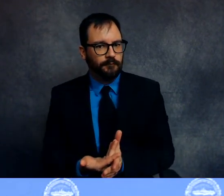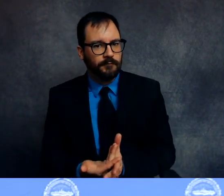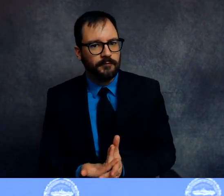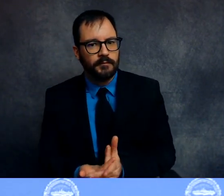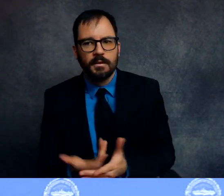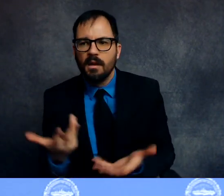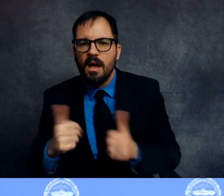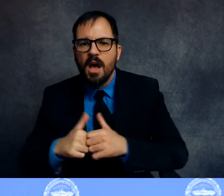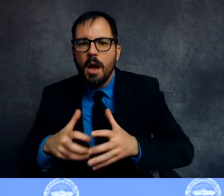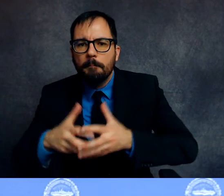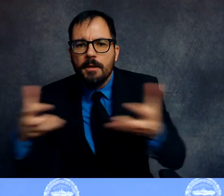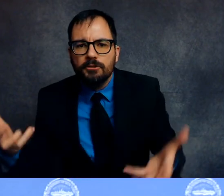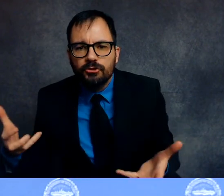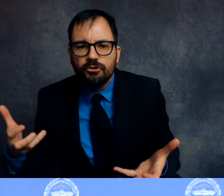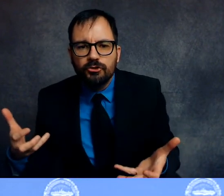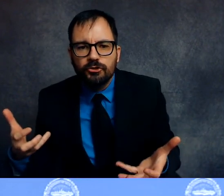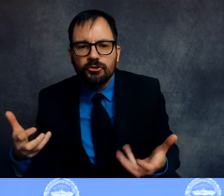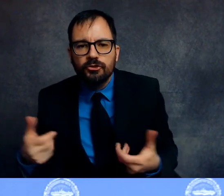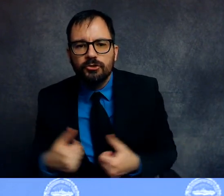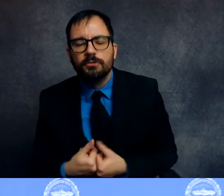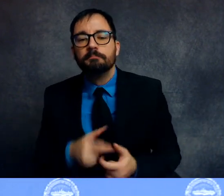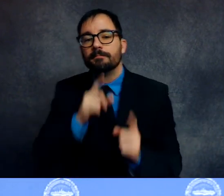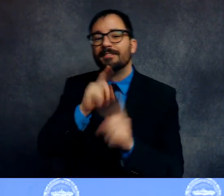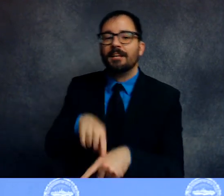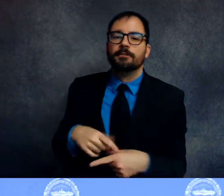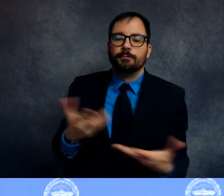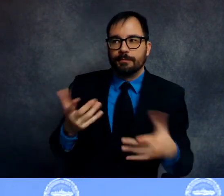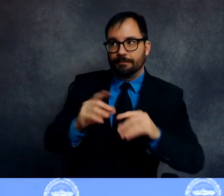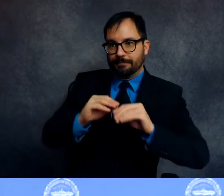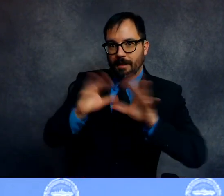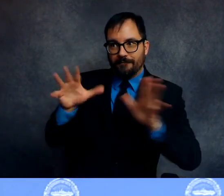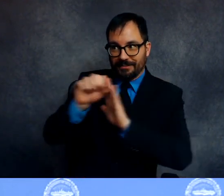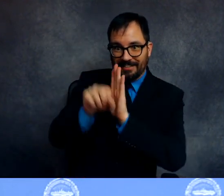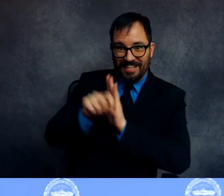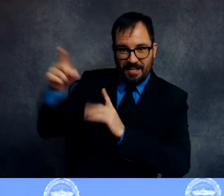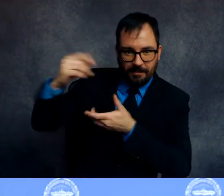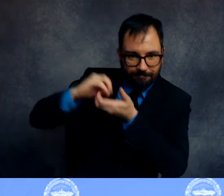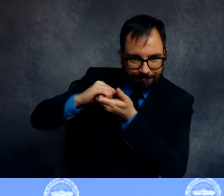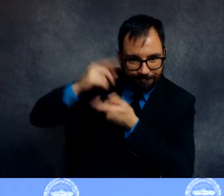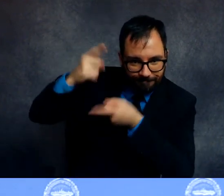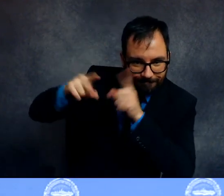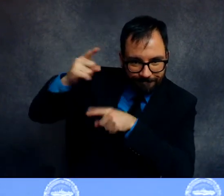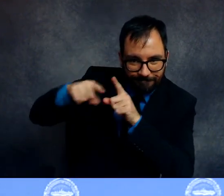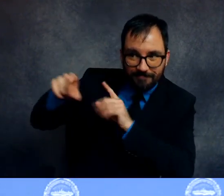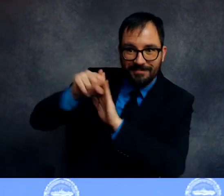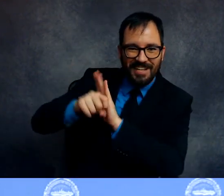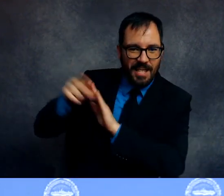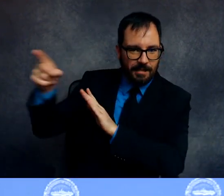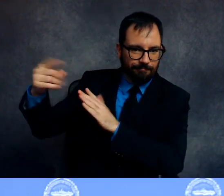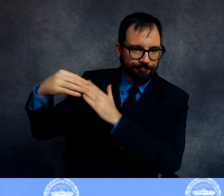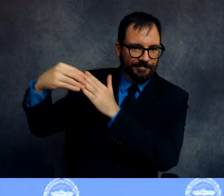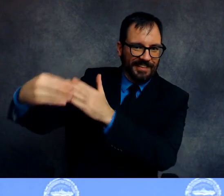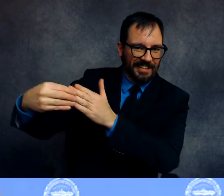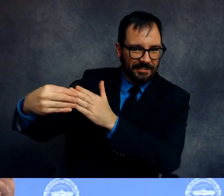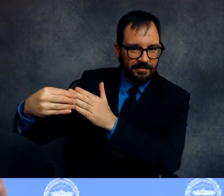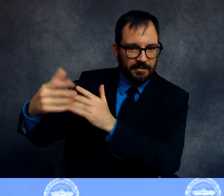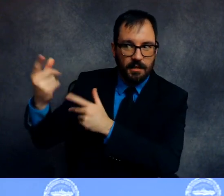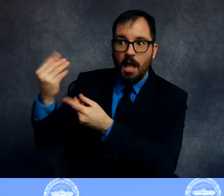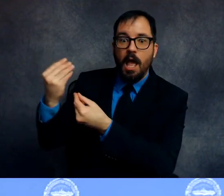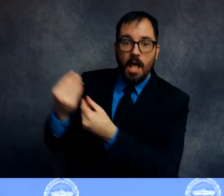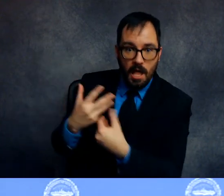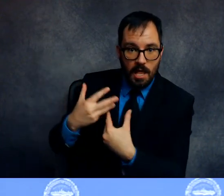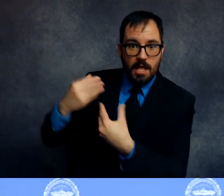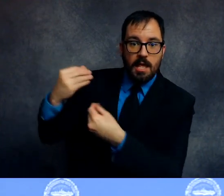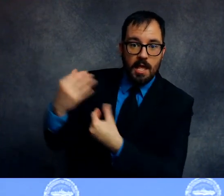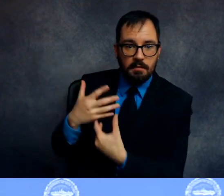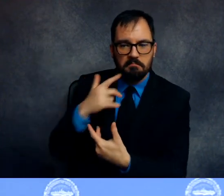Yep. The question is, when do we expect Johnson & Johnson to arrive and what quantity? Obviously, all of that is in partnership with the state, and the state sort of leads that